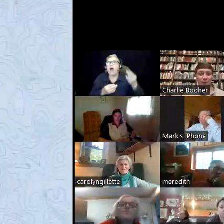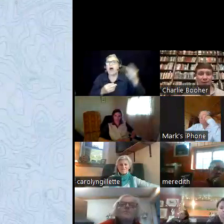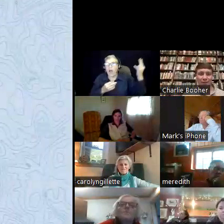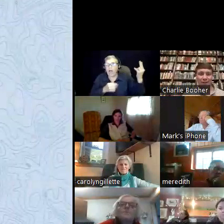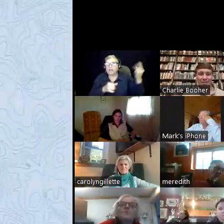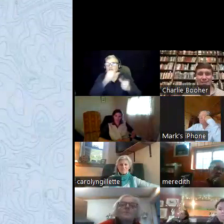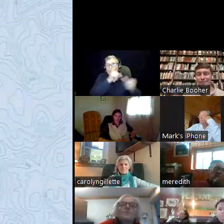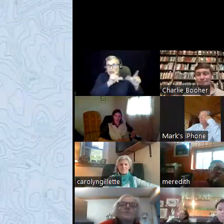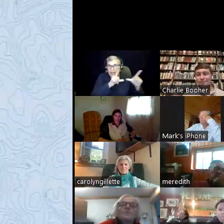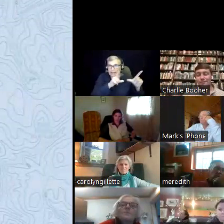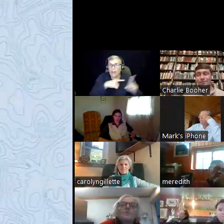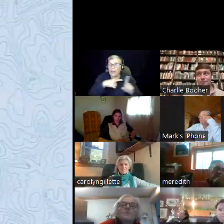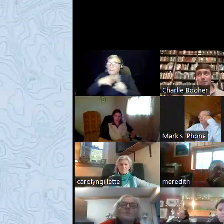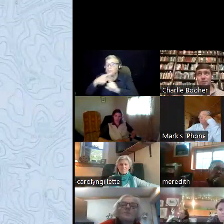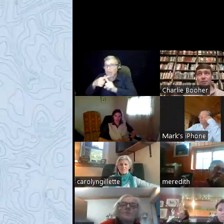also have your legal license.